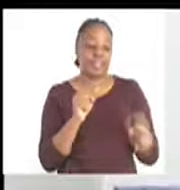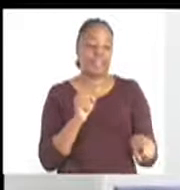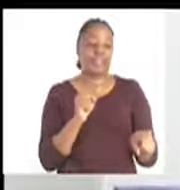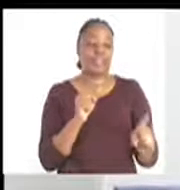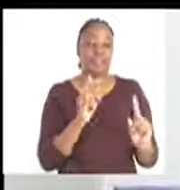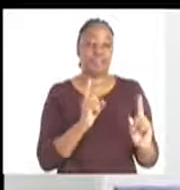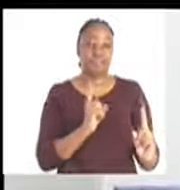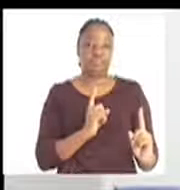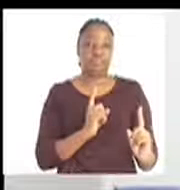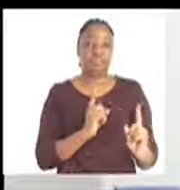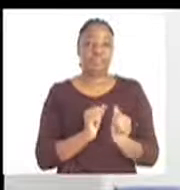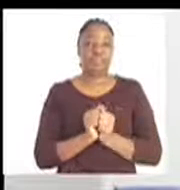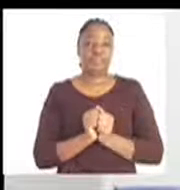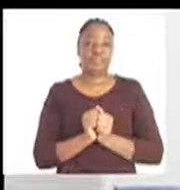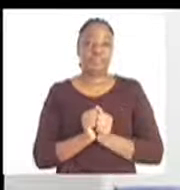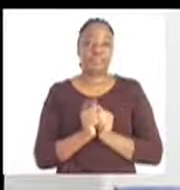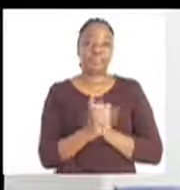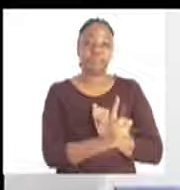that is missing here.